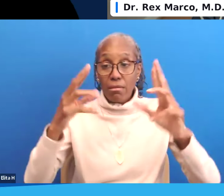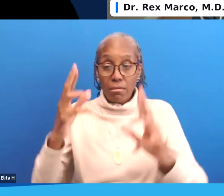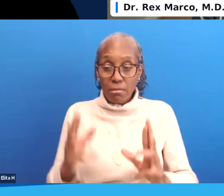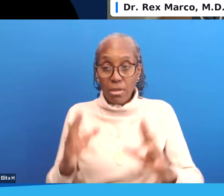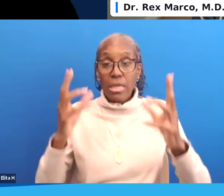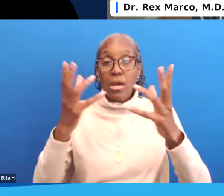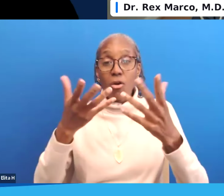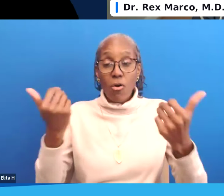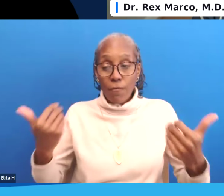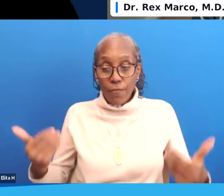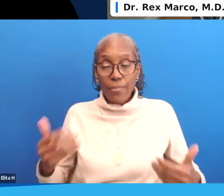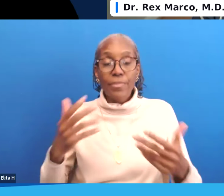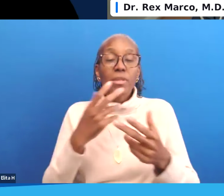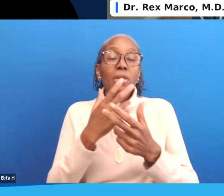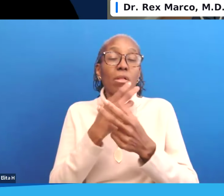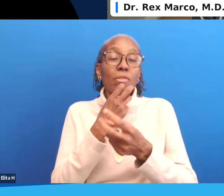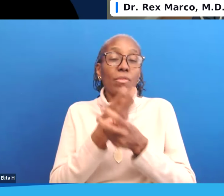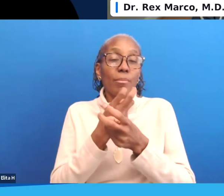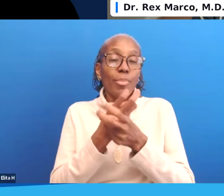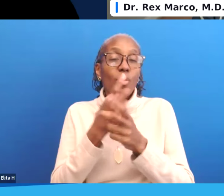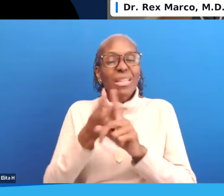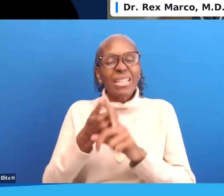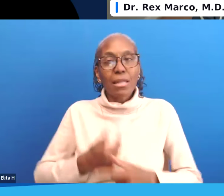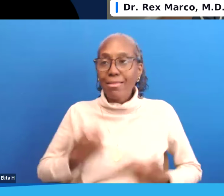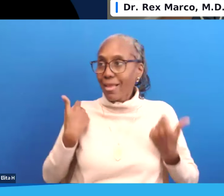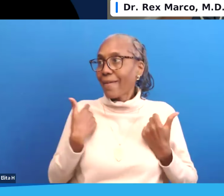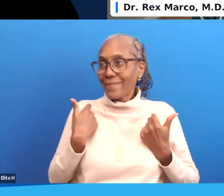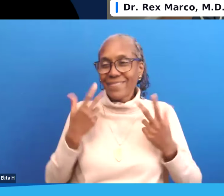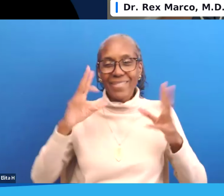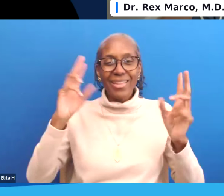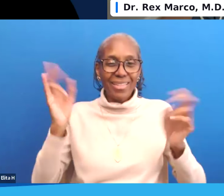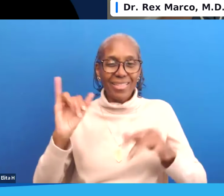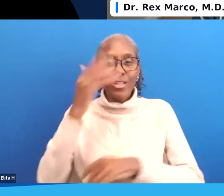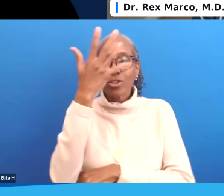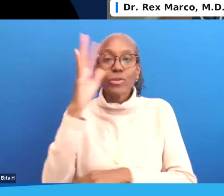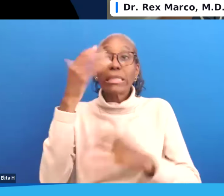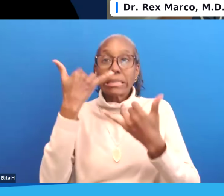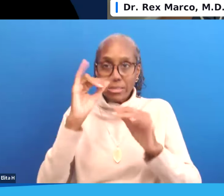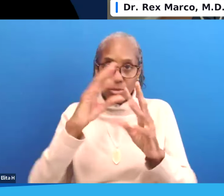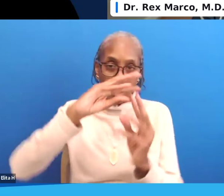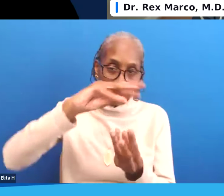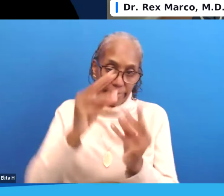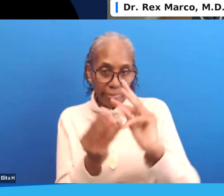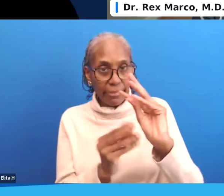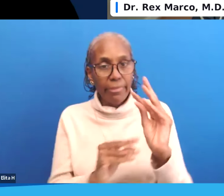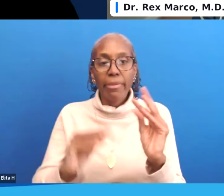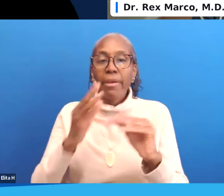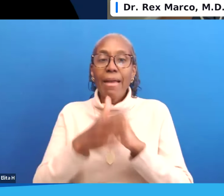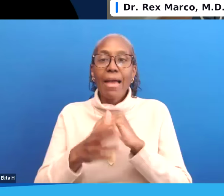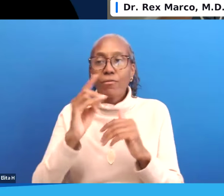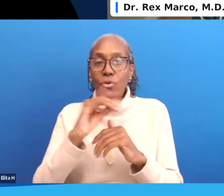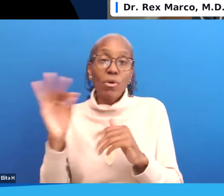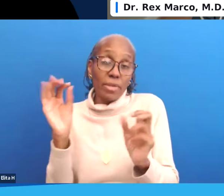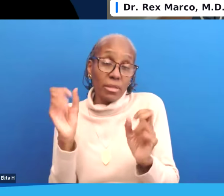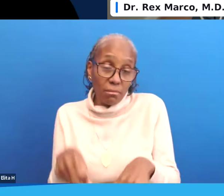bone is alive. It's like a tree, so it could still deform after you take it